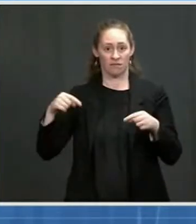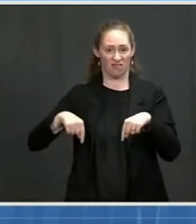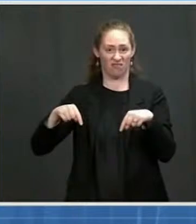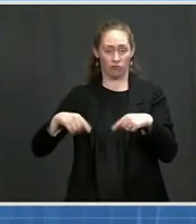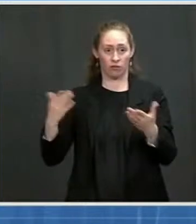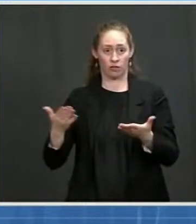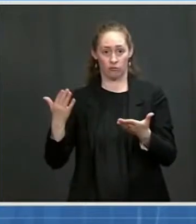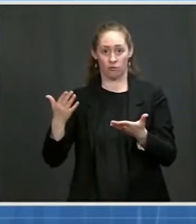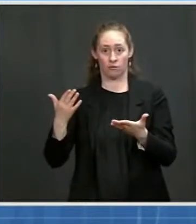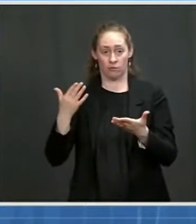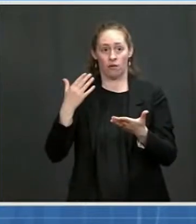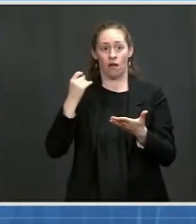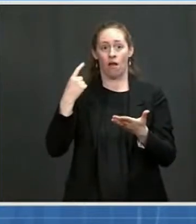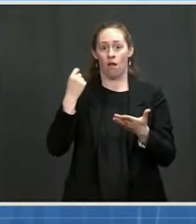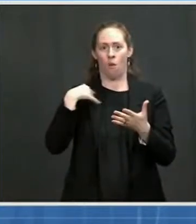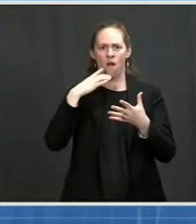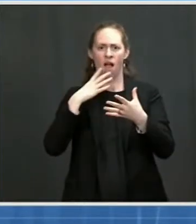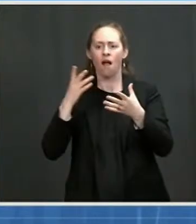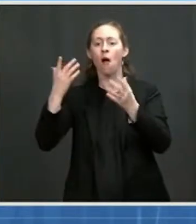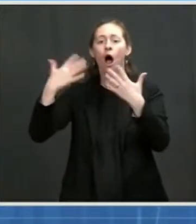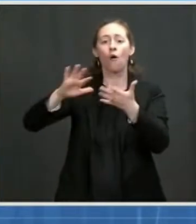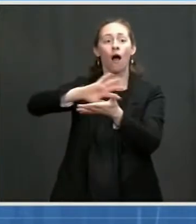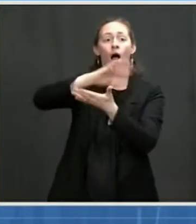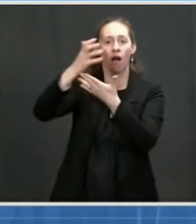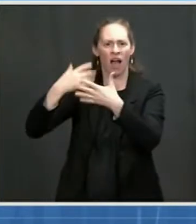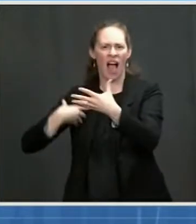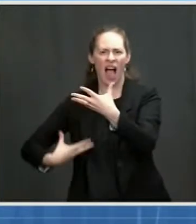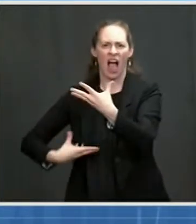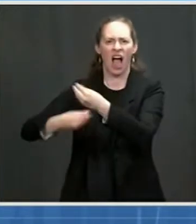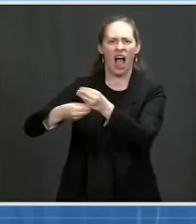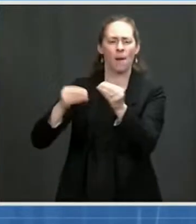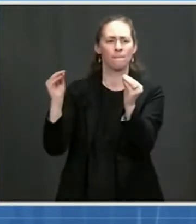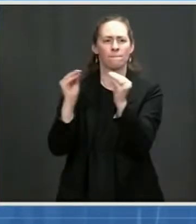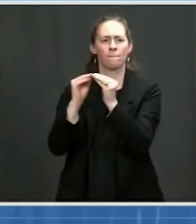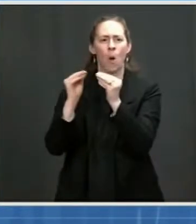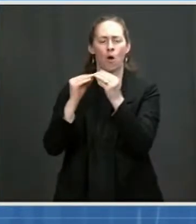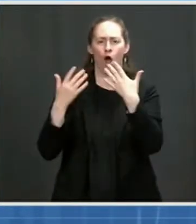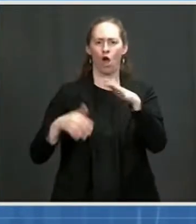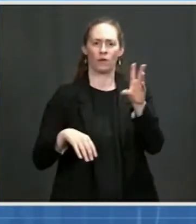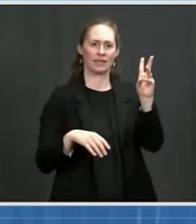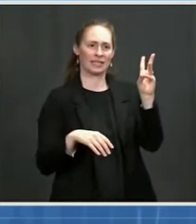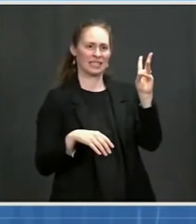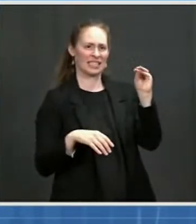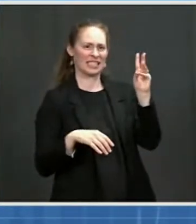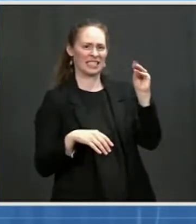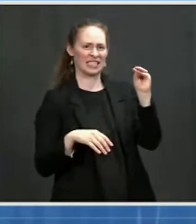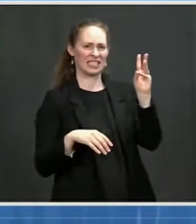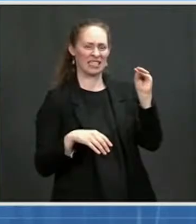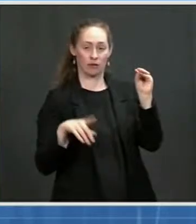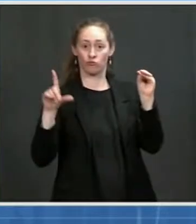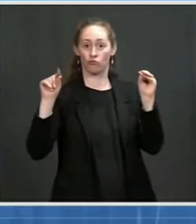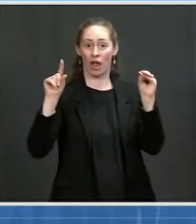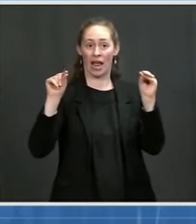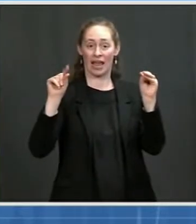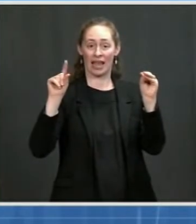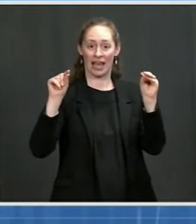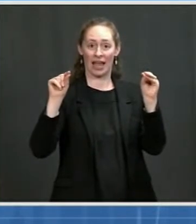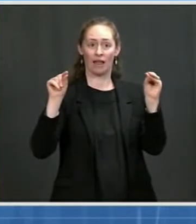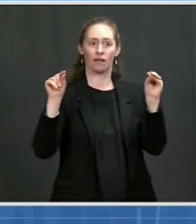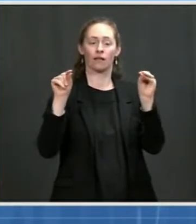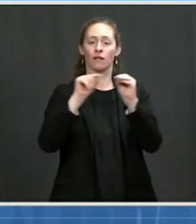them to the 60 million doses that we previously committed to distributing around the globe. So by the end of